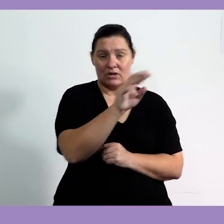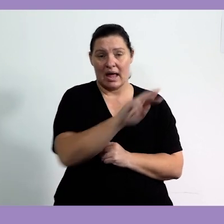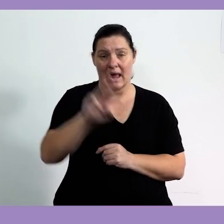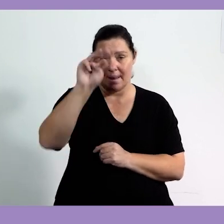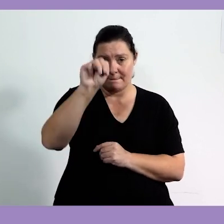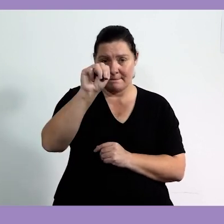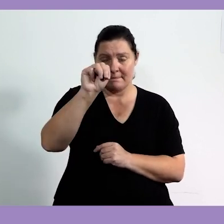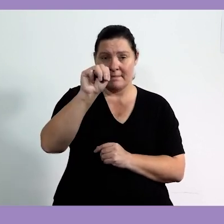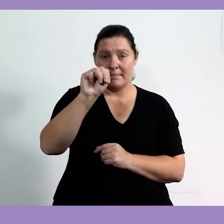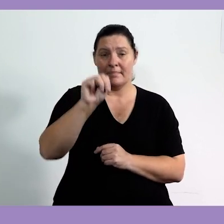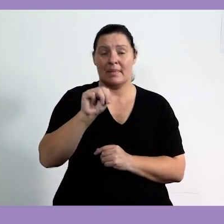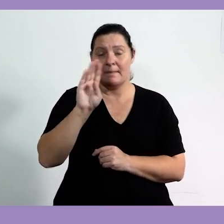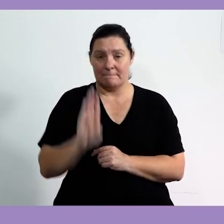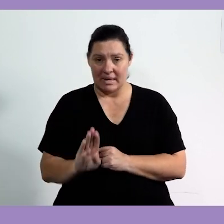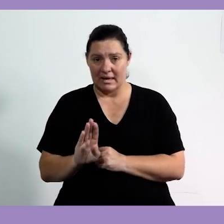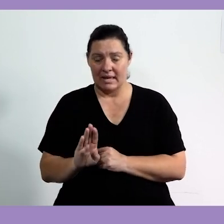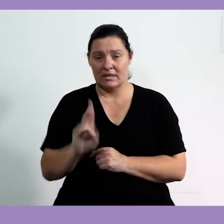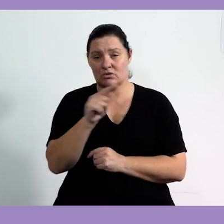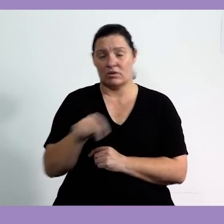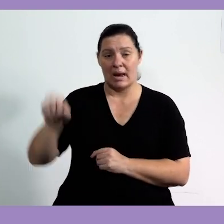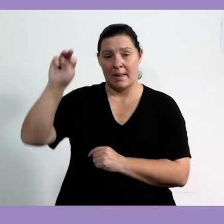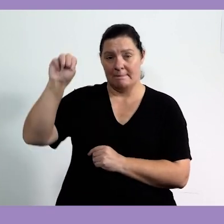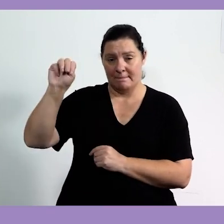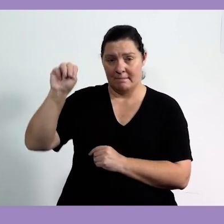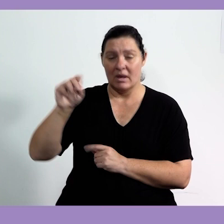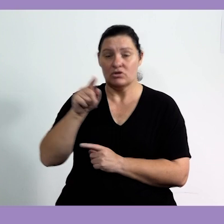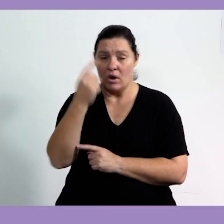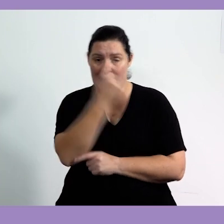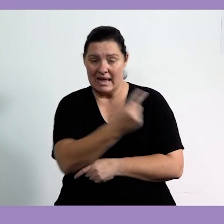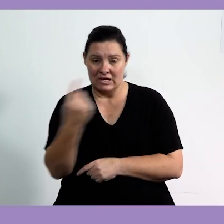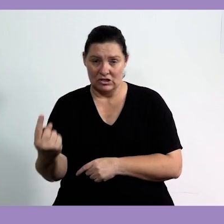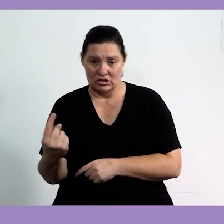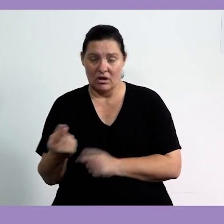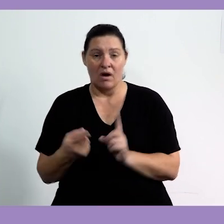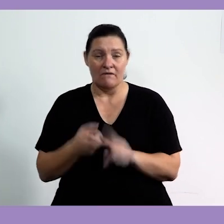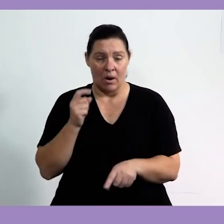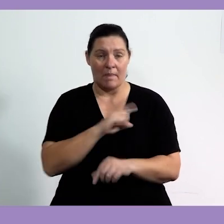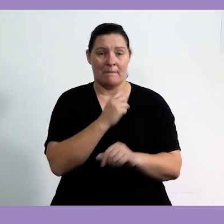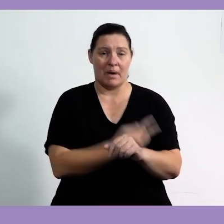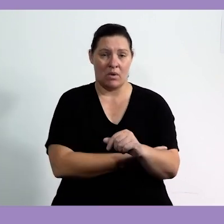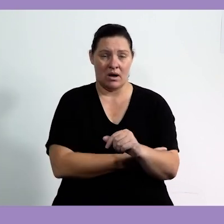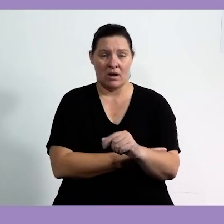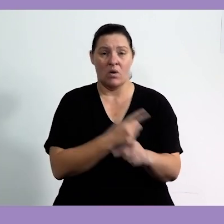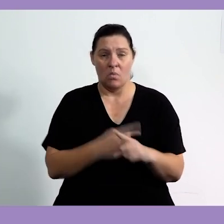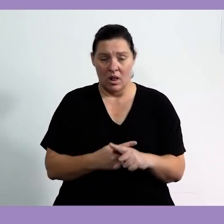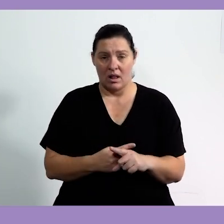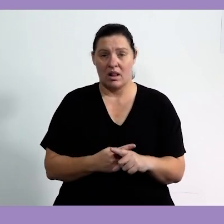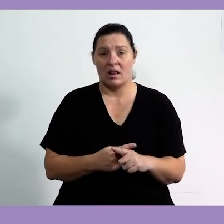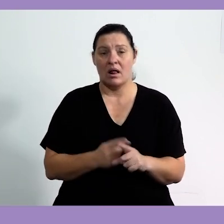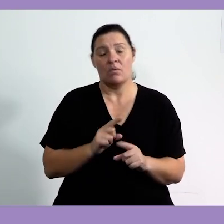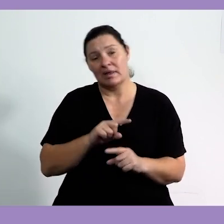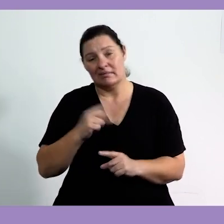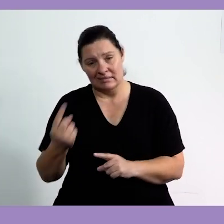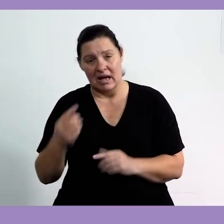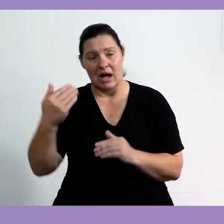exponent m multiplied by b to the exponent n, each of the exponents from the powers is going to multiply with